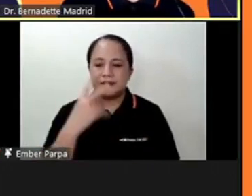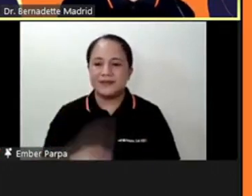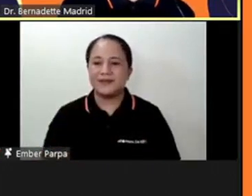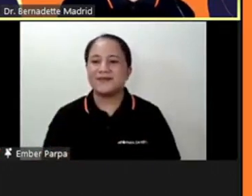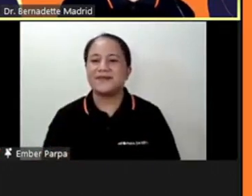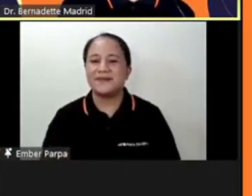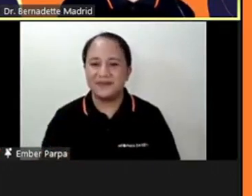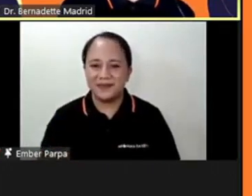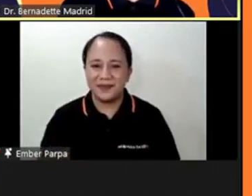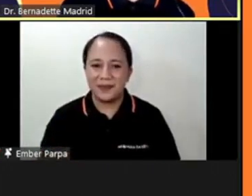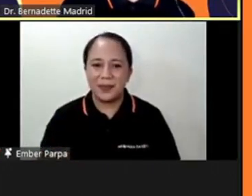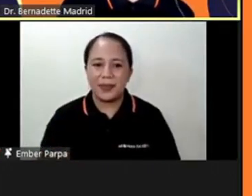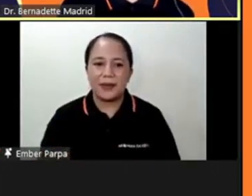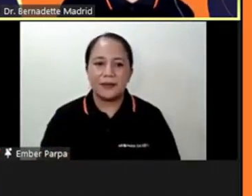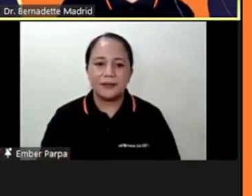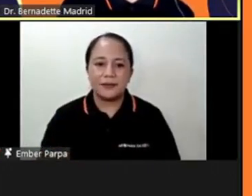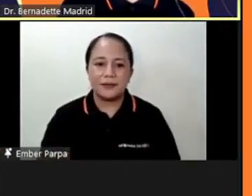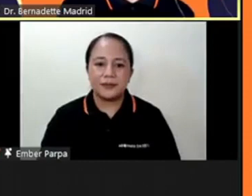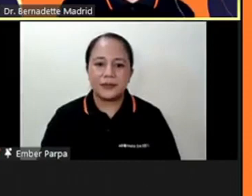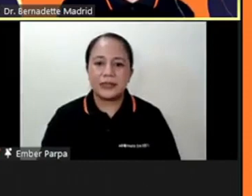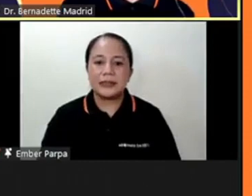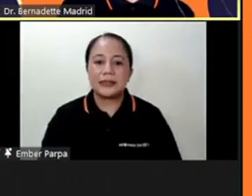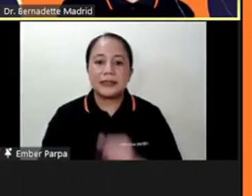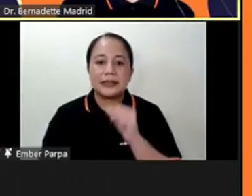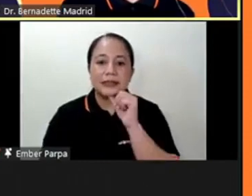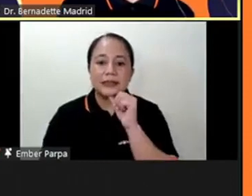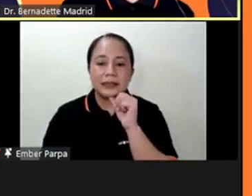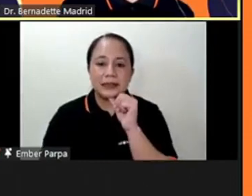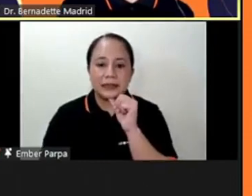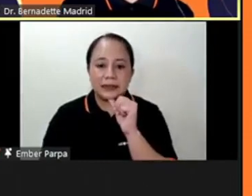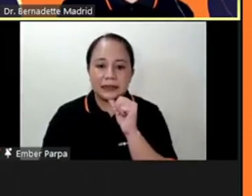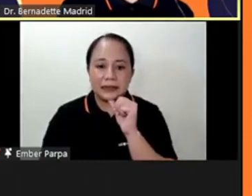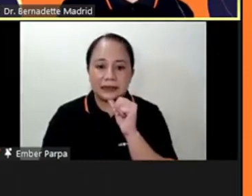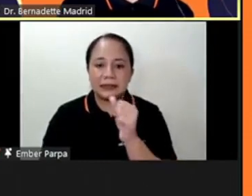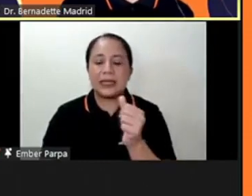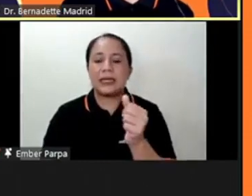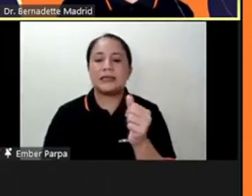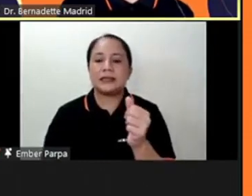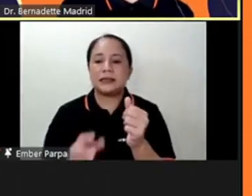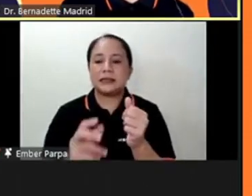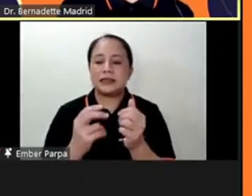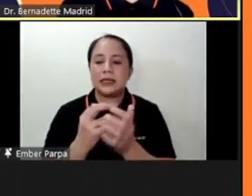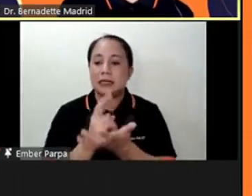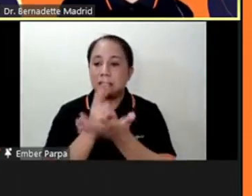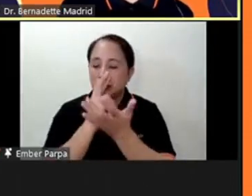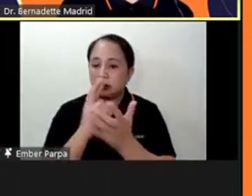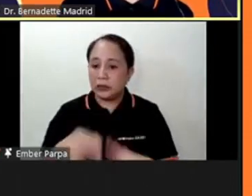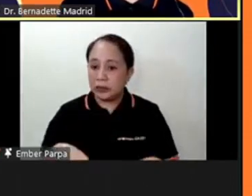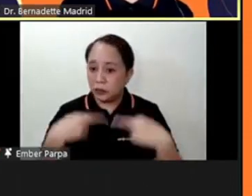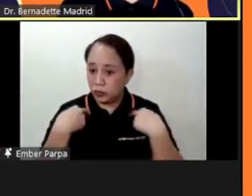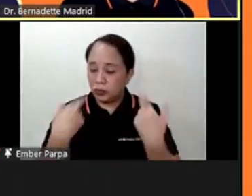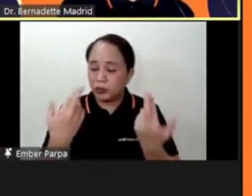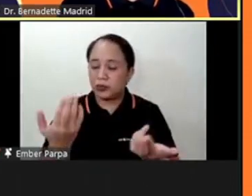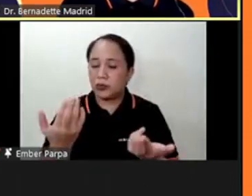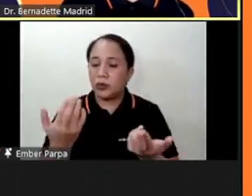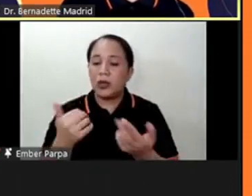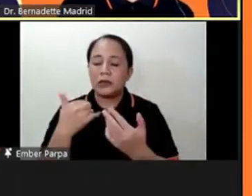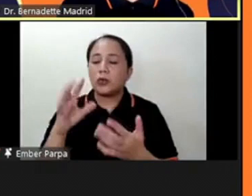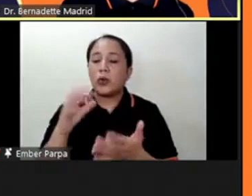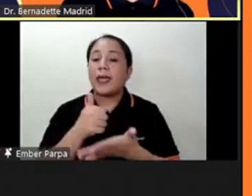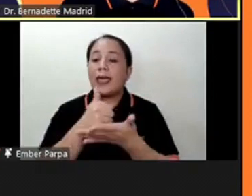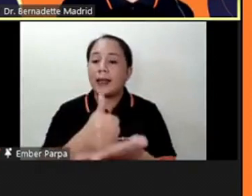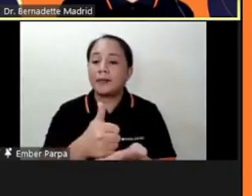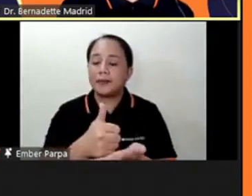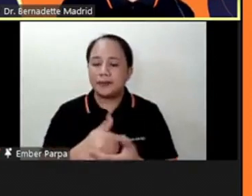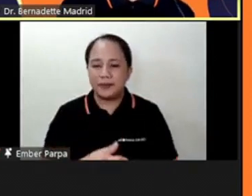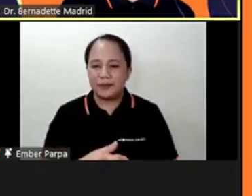096873110032. So that this is not a rescue hotline. Okay, this is a helpline. The difference